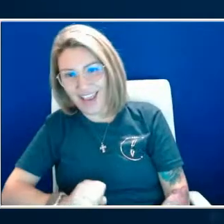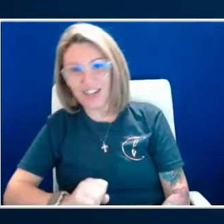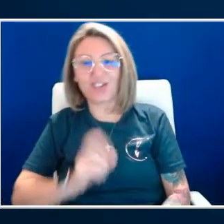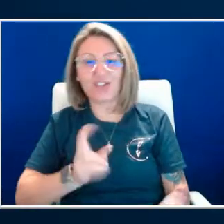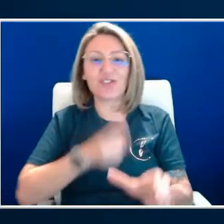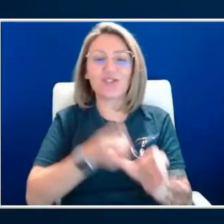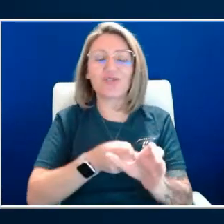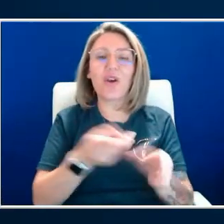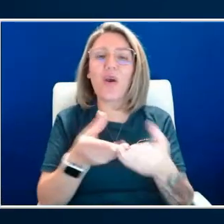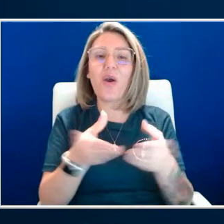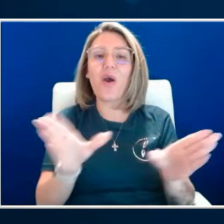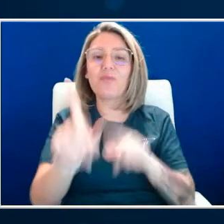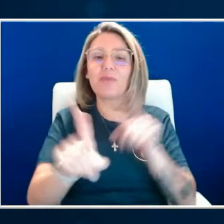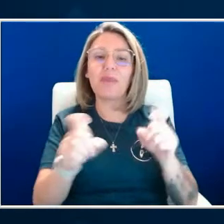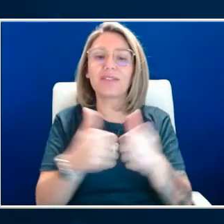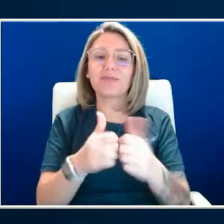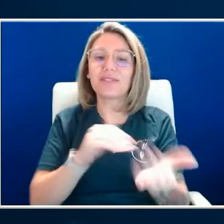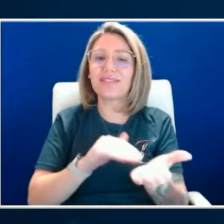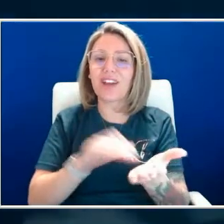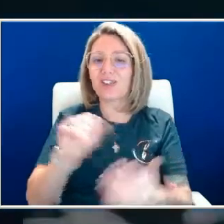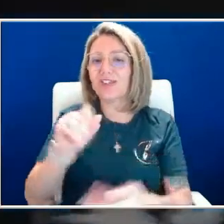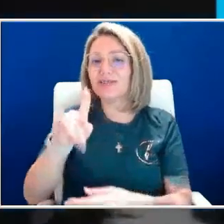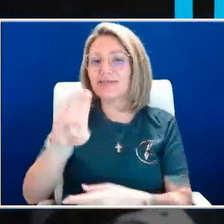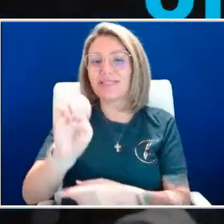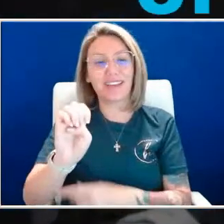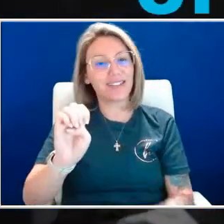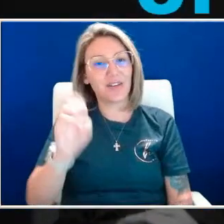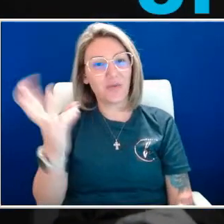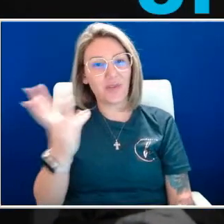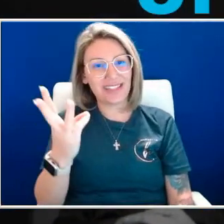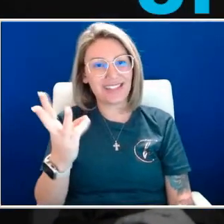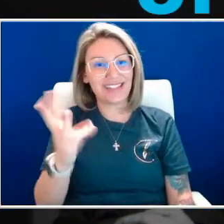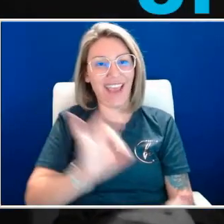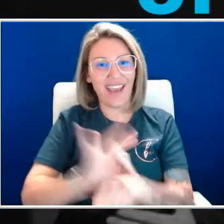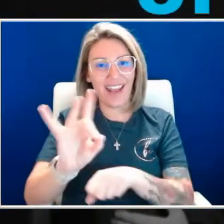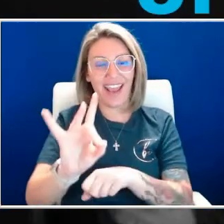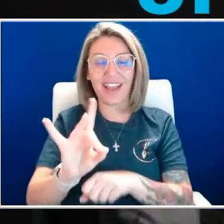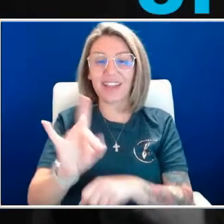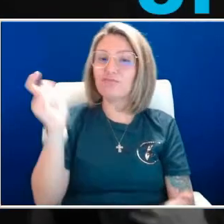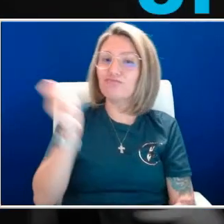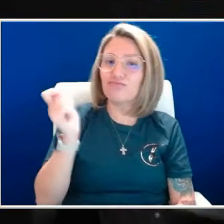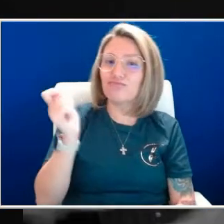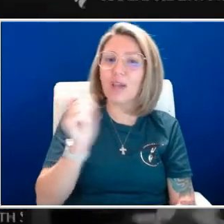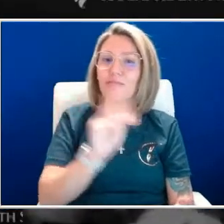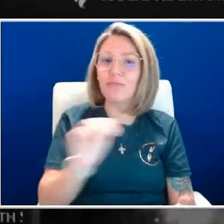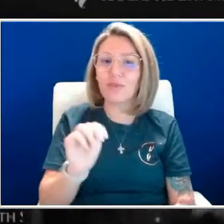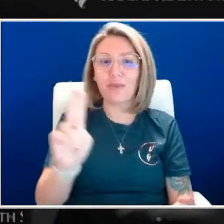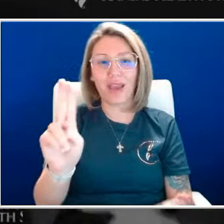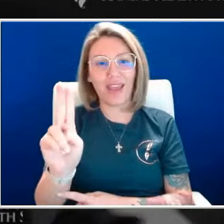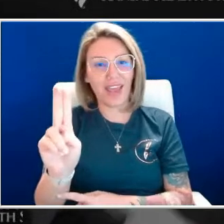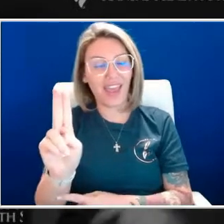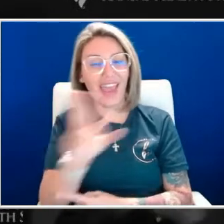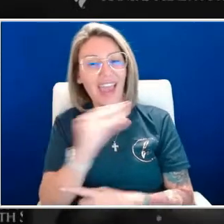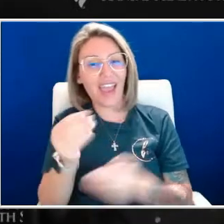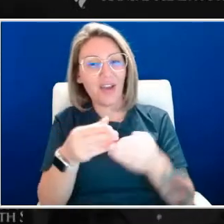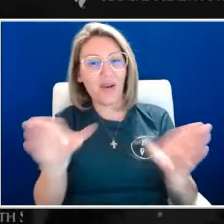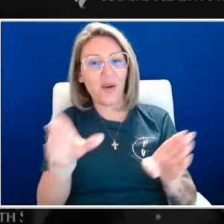Mics with Dr. Stites, Wednesday at 8. Subscribe to our Morning Medical Update and Open